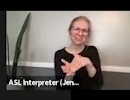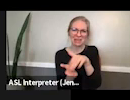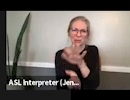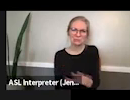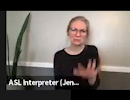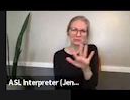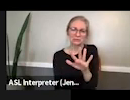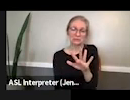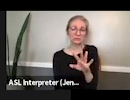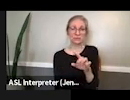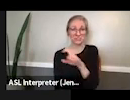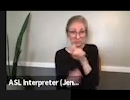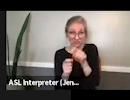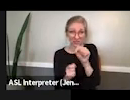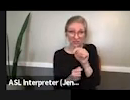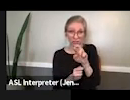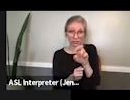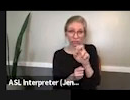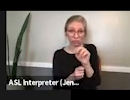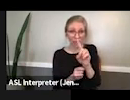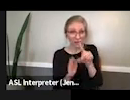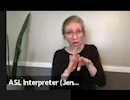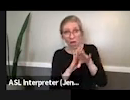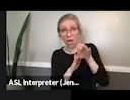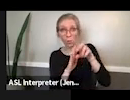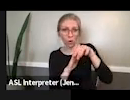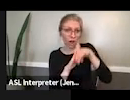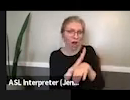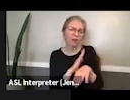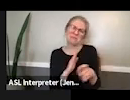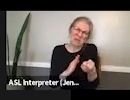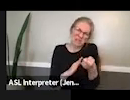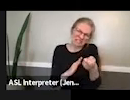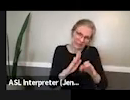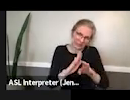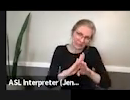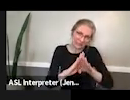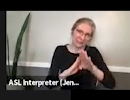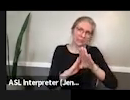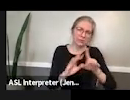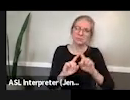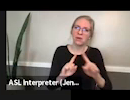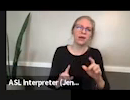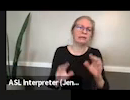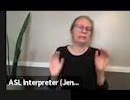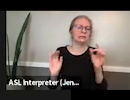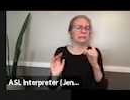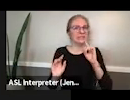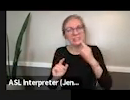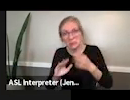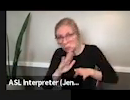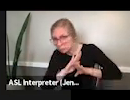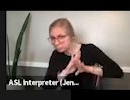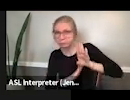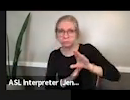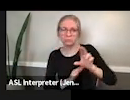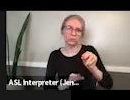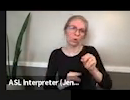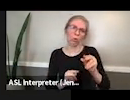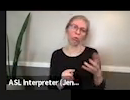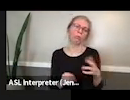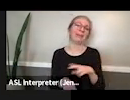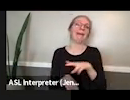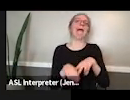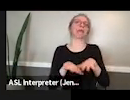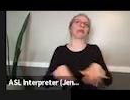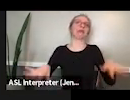trend is a slight increase, but nothing significant. That's nationally. Lisa, what's